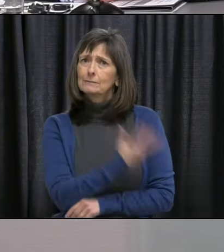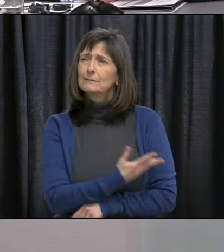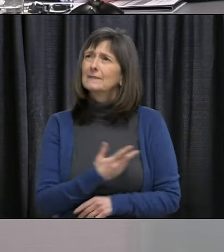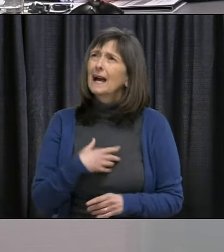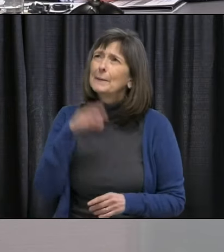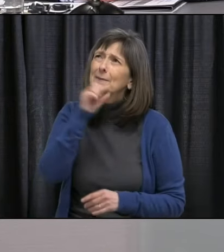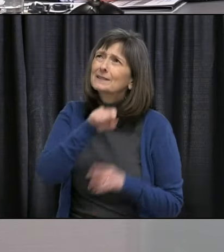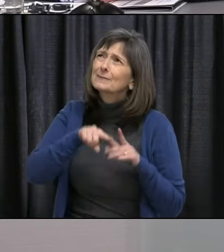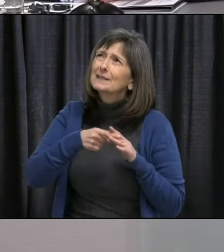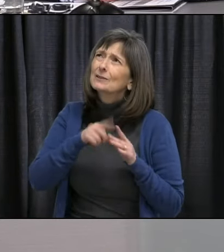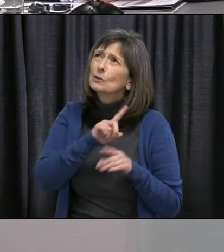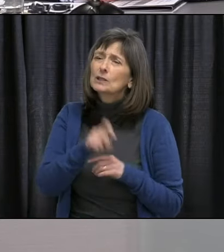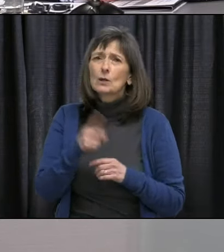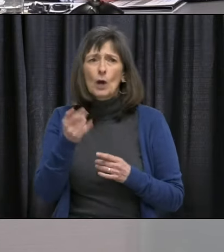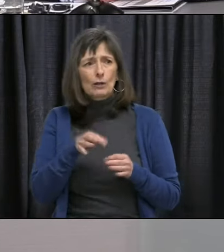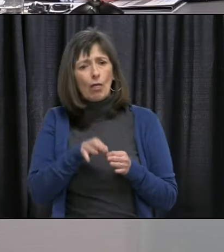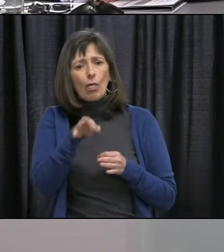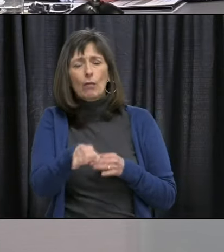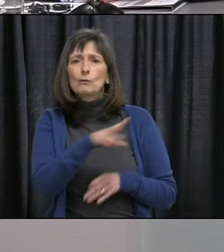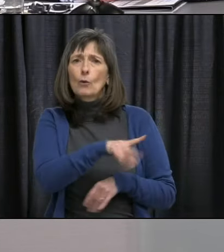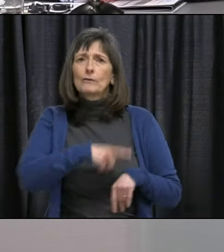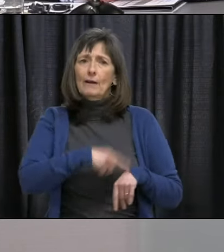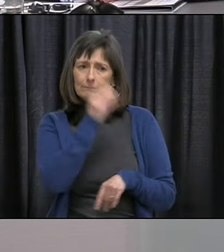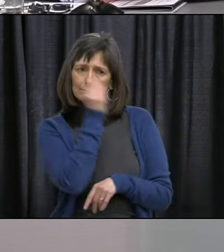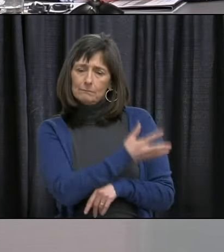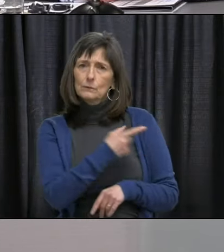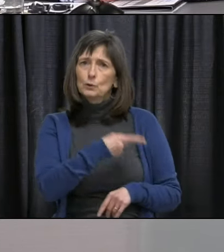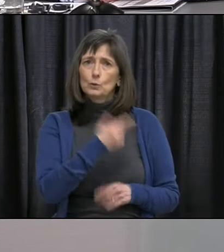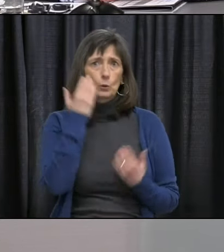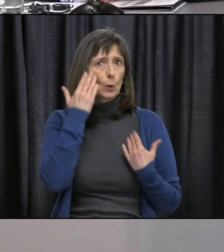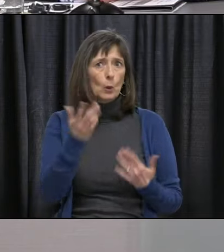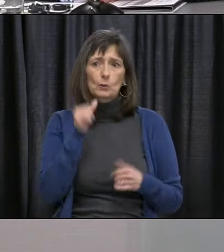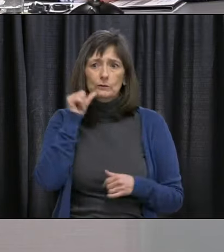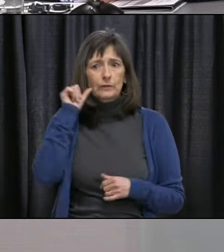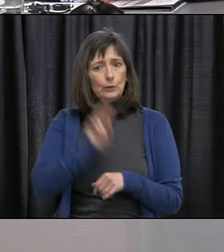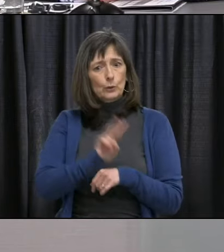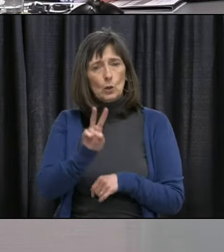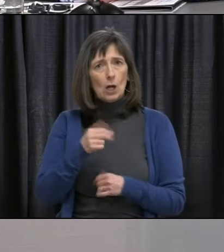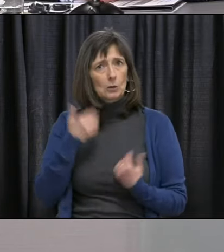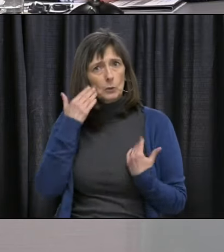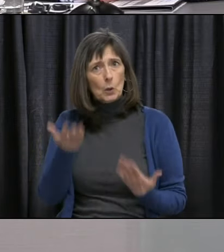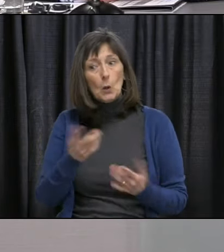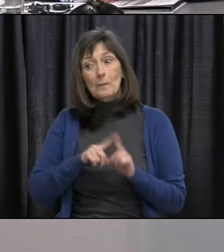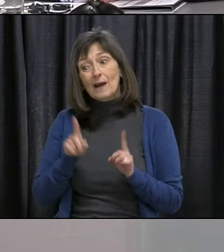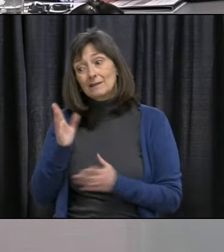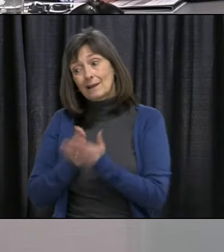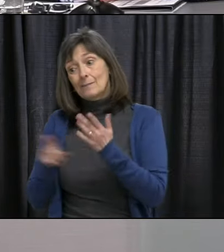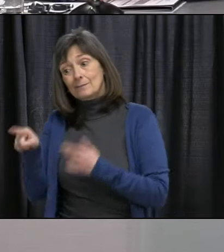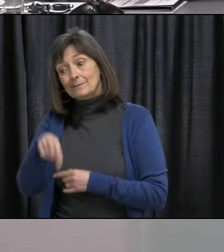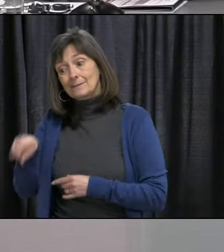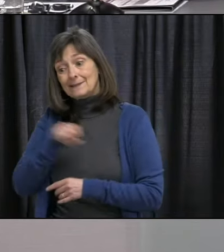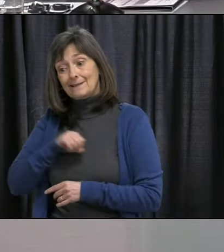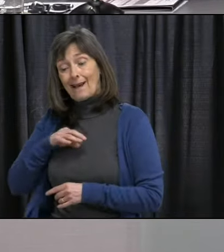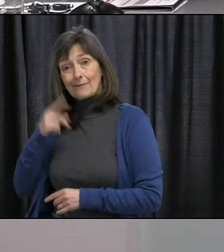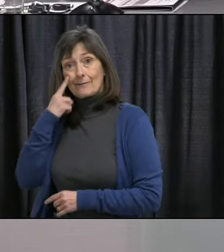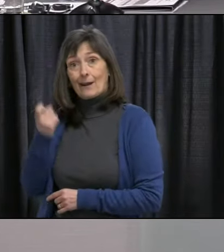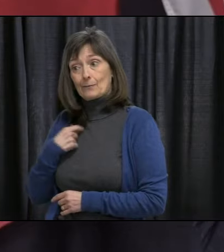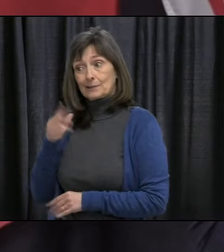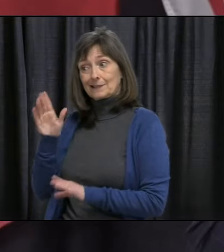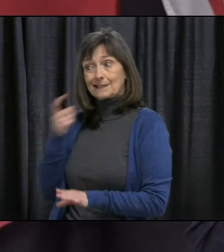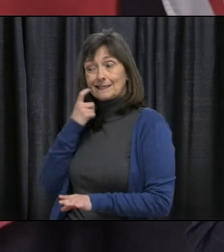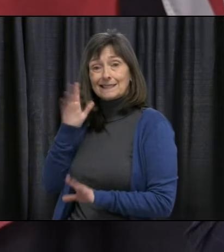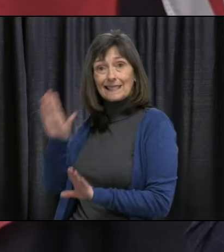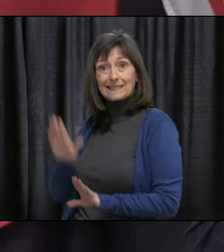why there was such a lag in you being informed about the situation when some of those workers found out on Sunday. Yeah, so that's a